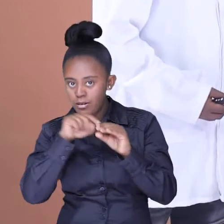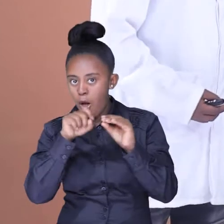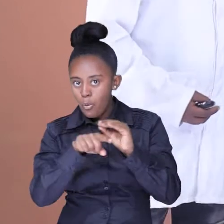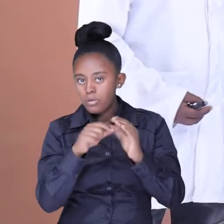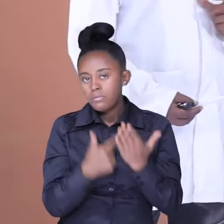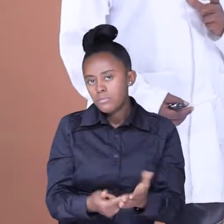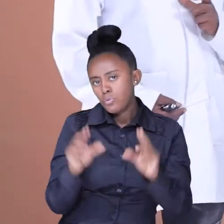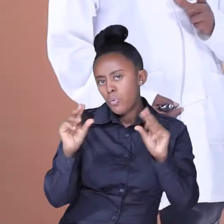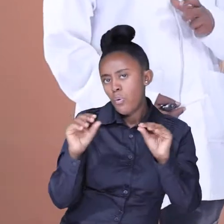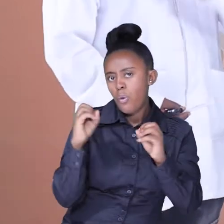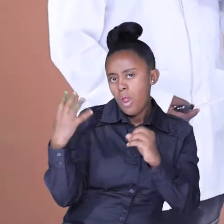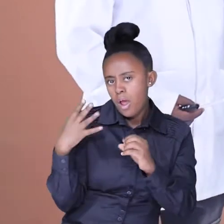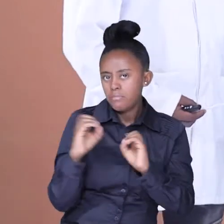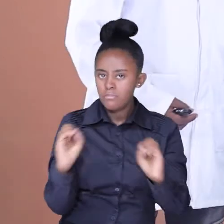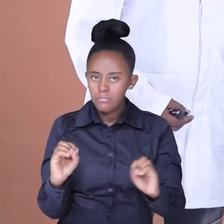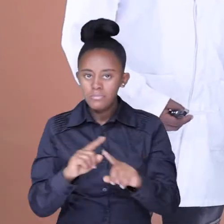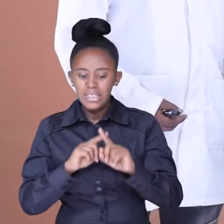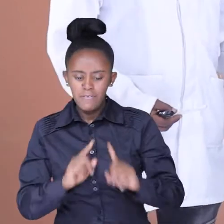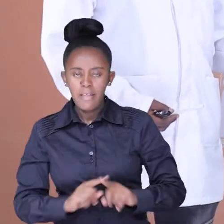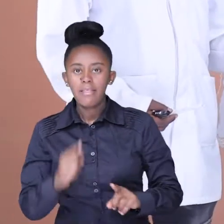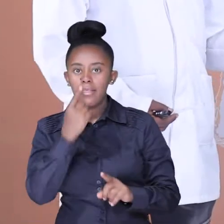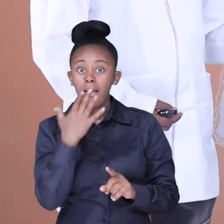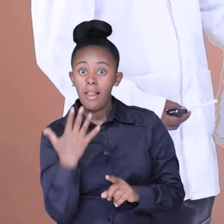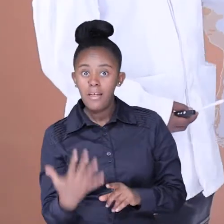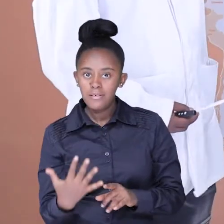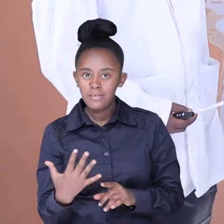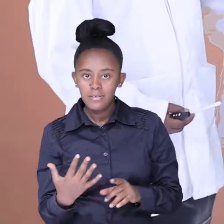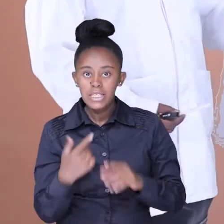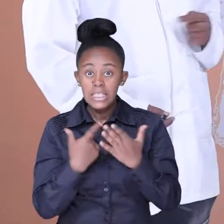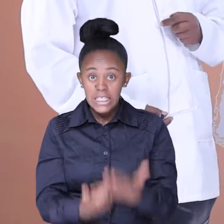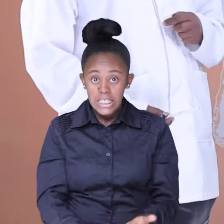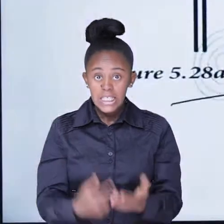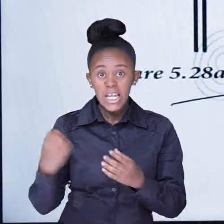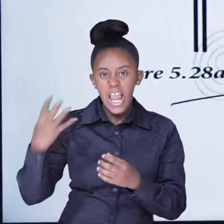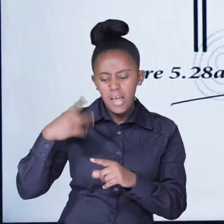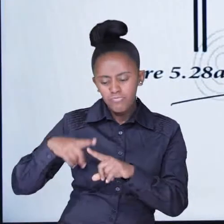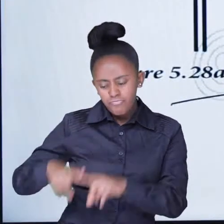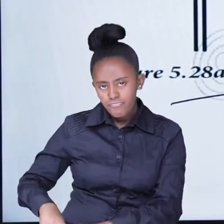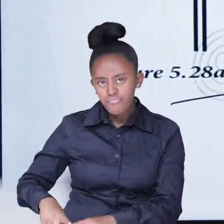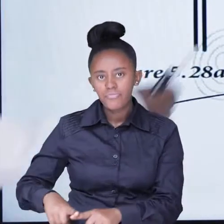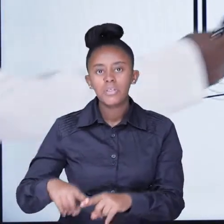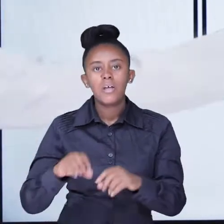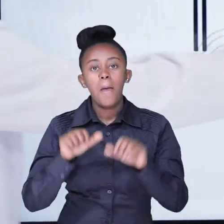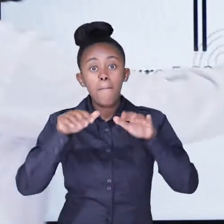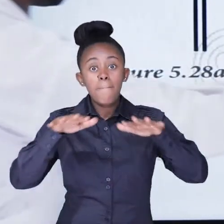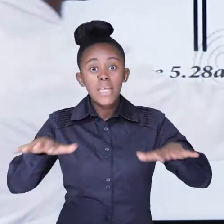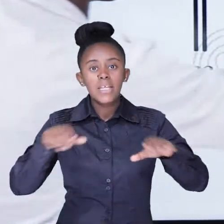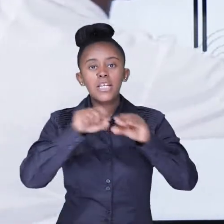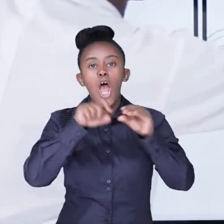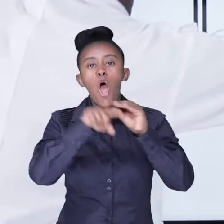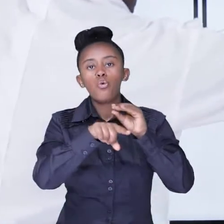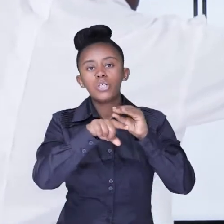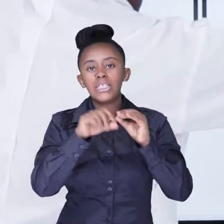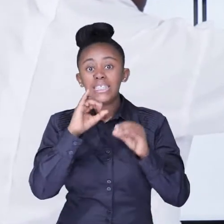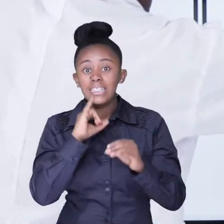it does not give a light. It have different colors. This light dependent emitted diode have